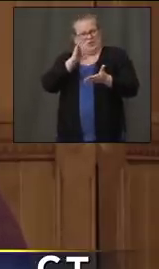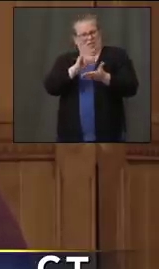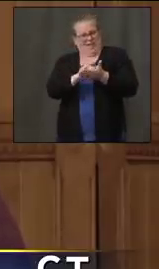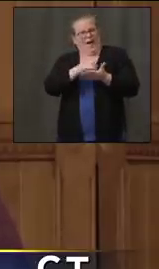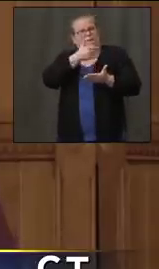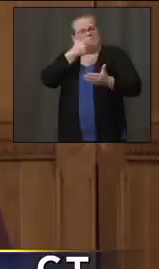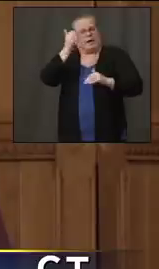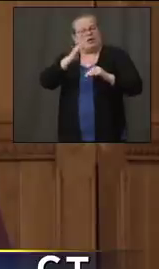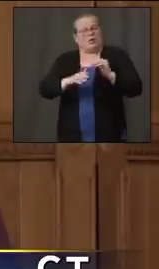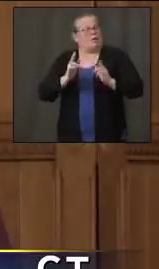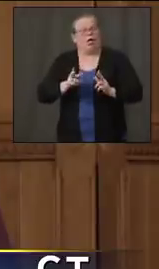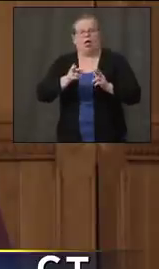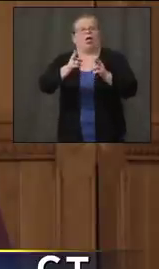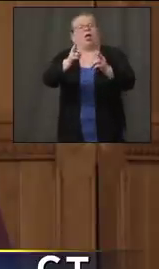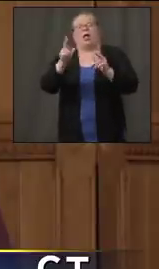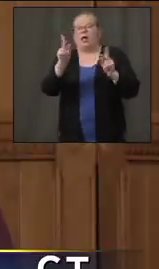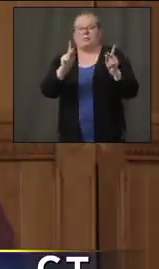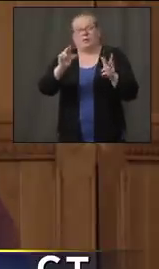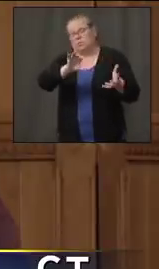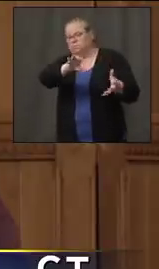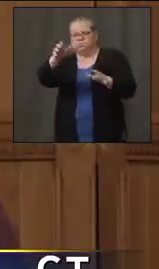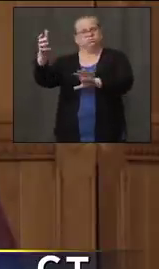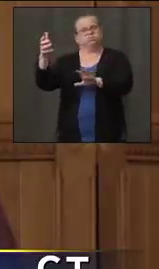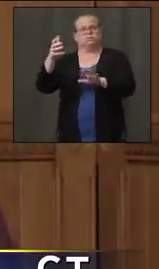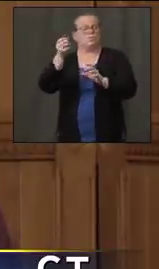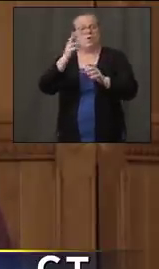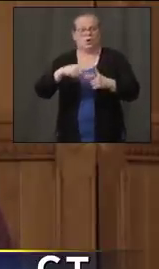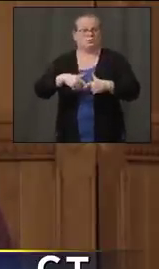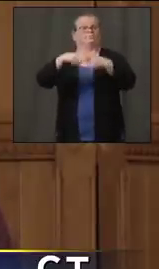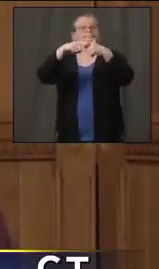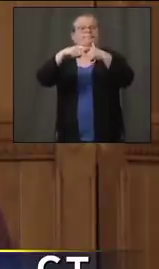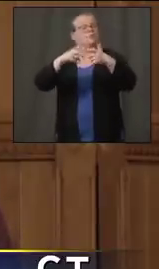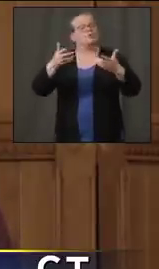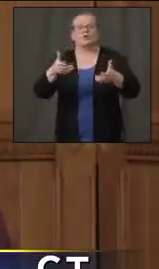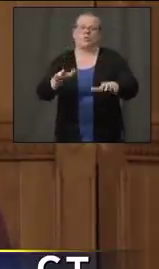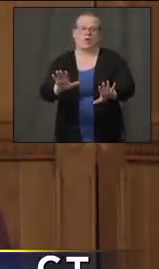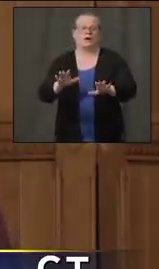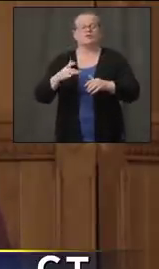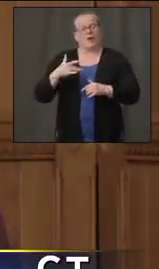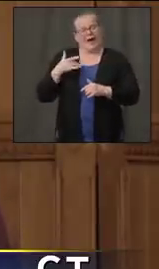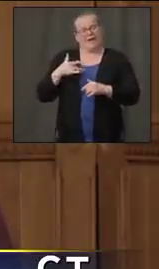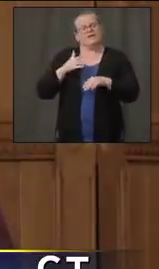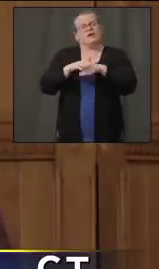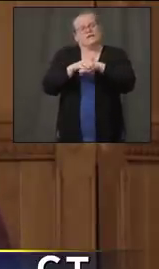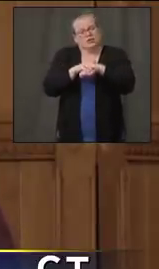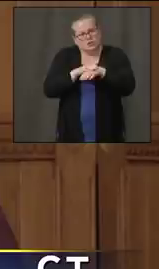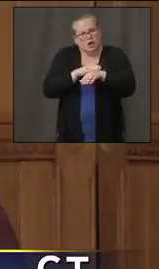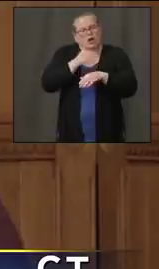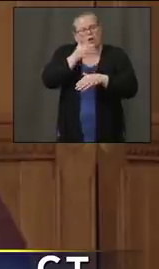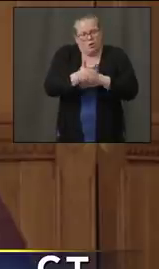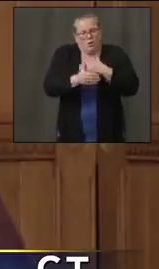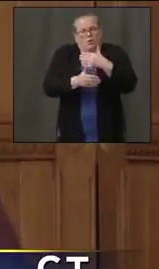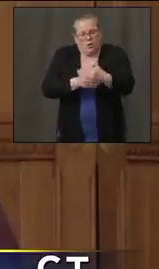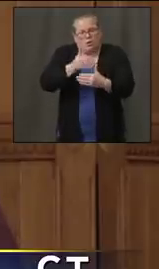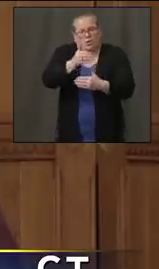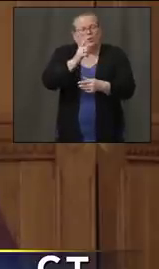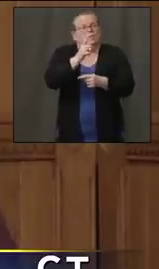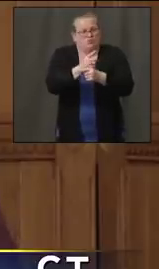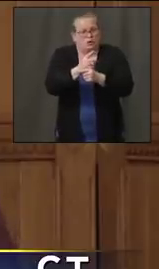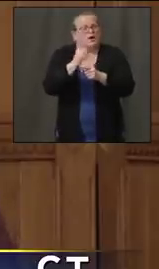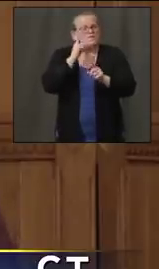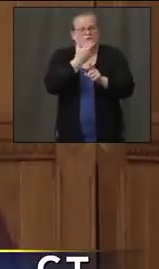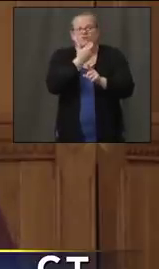potentially taking risk where we need to dial it back. So I think a slow and steady opening is the right thing for restaurants and for Connecticut over the longer